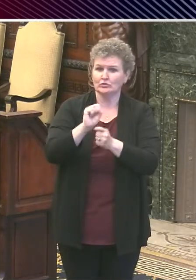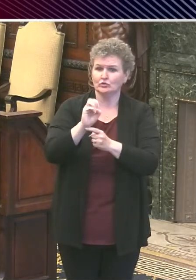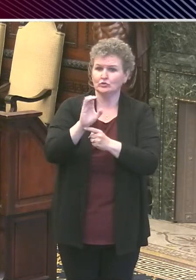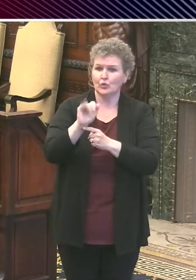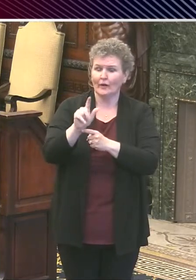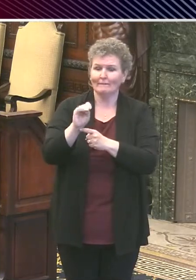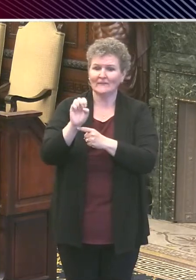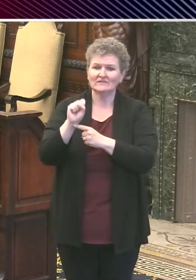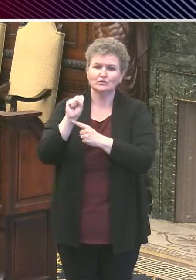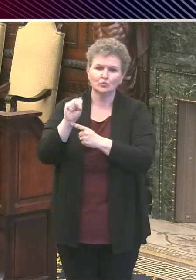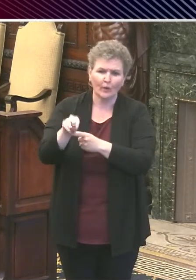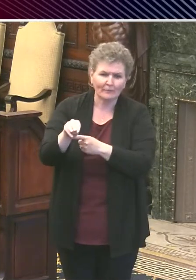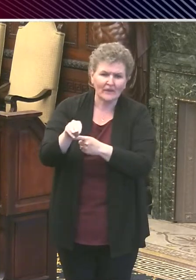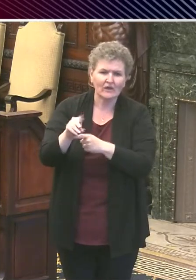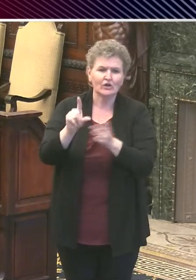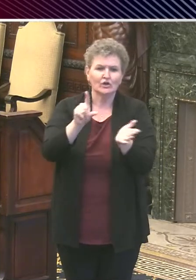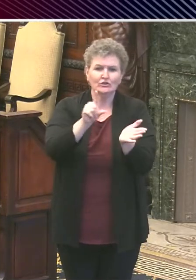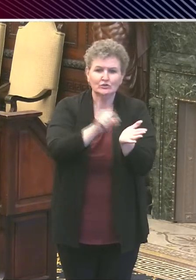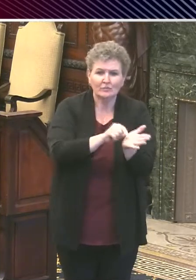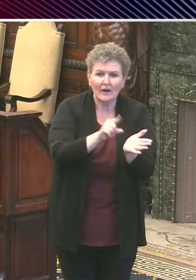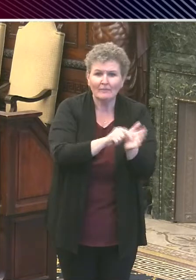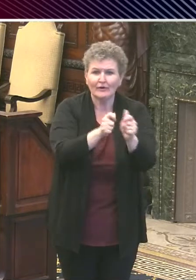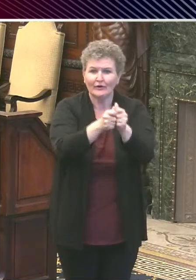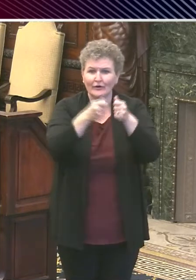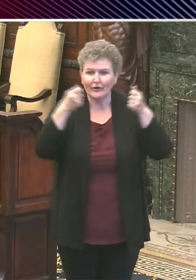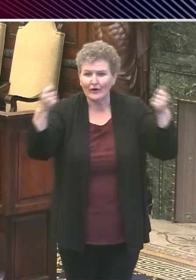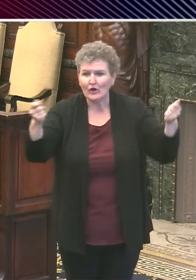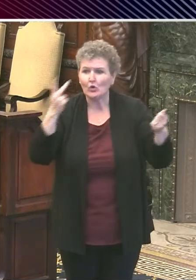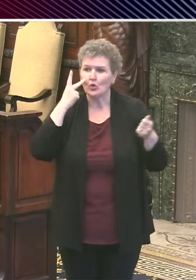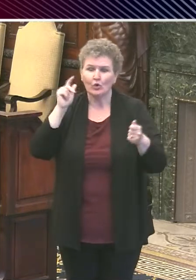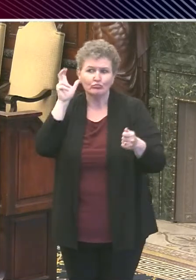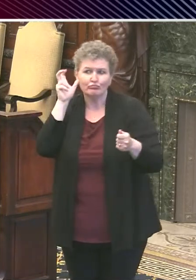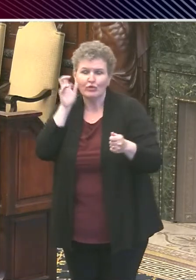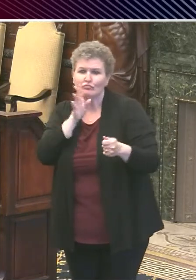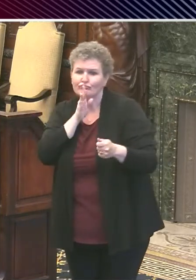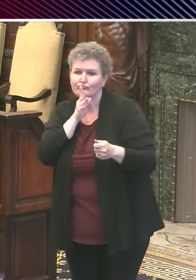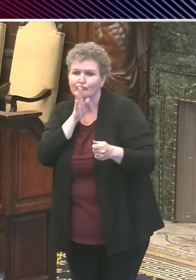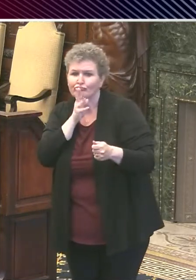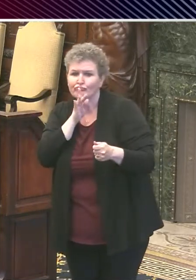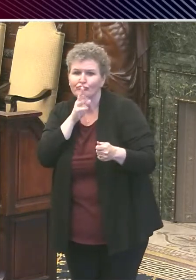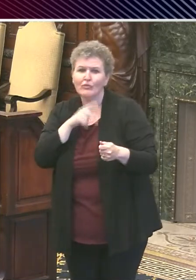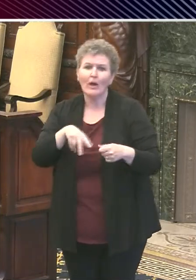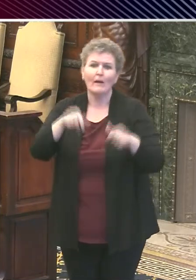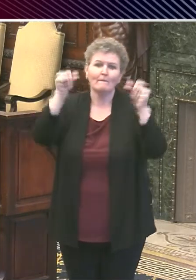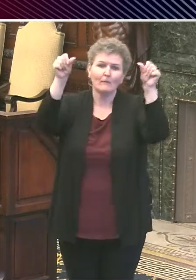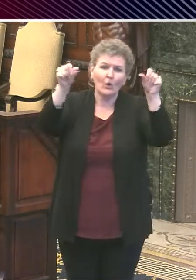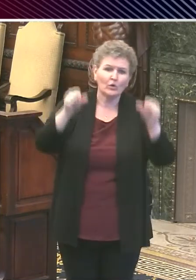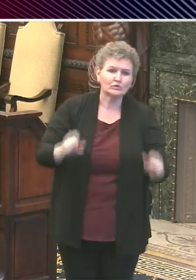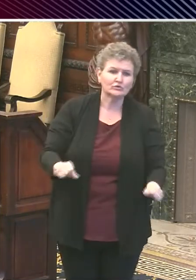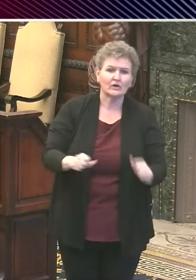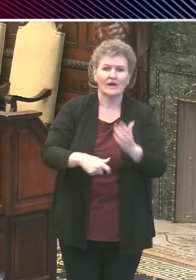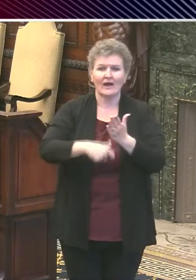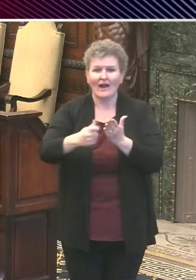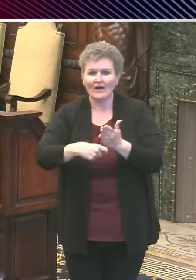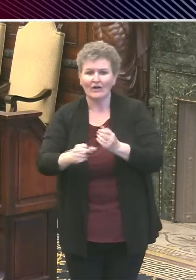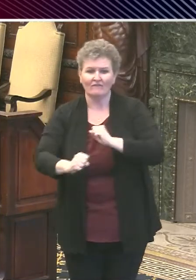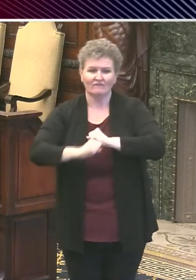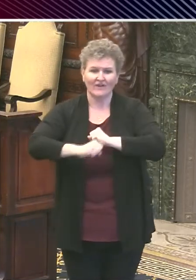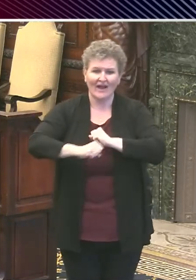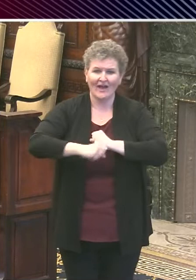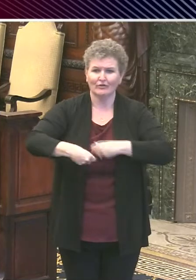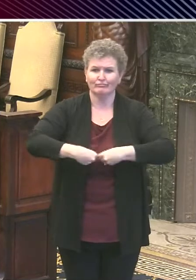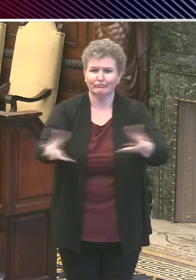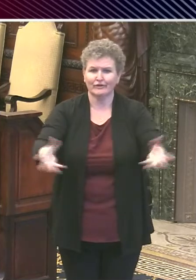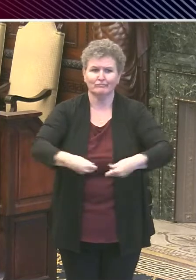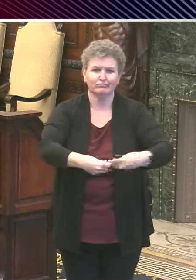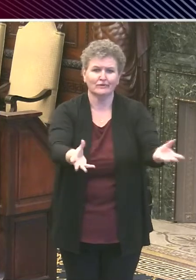radio stations. And we'll be distributing posters and flyers through grassroots outreach. And we're going to continue to remind people at